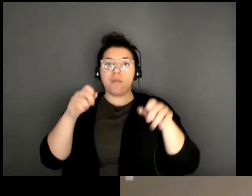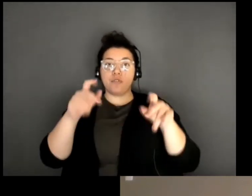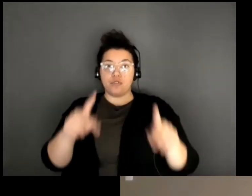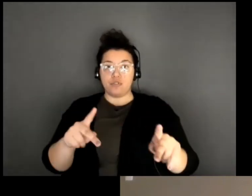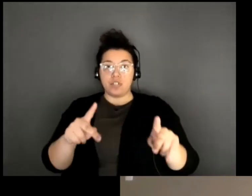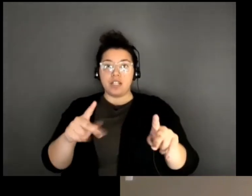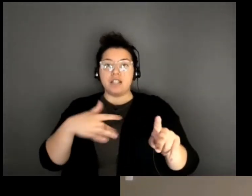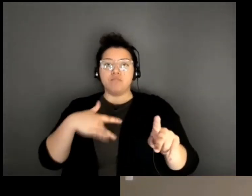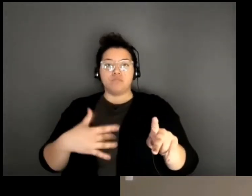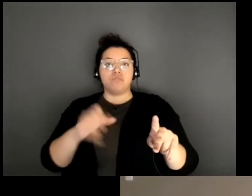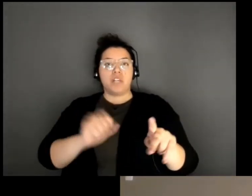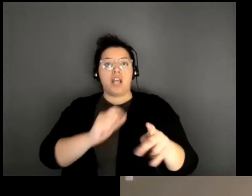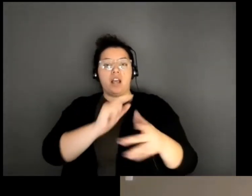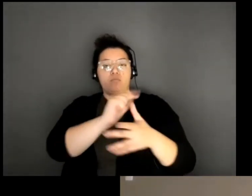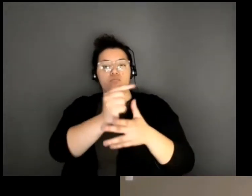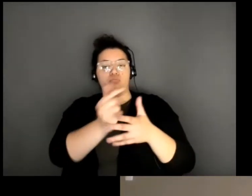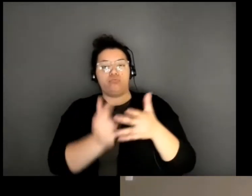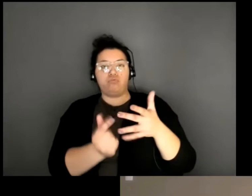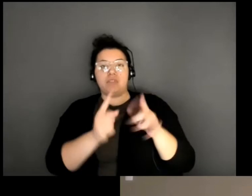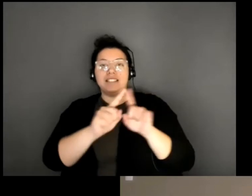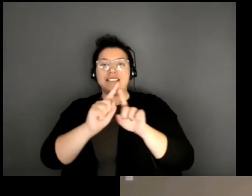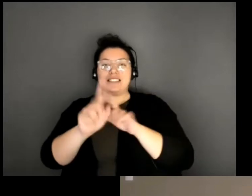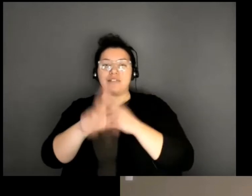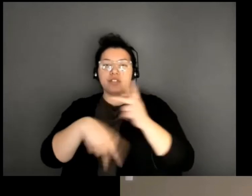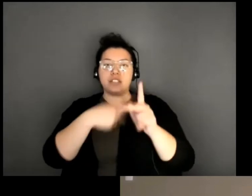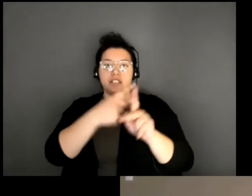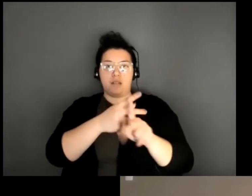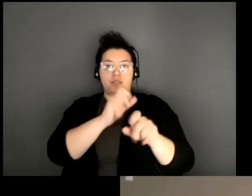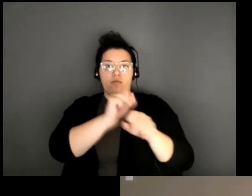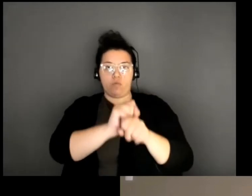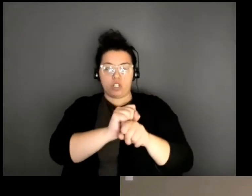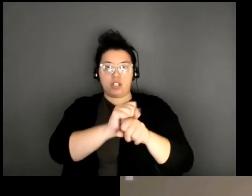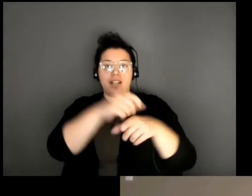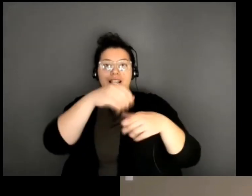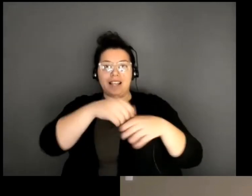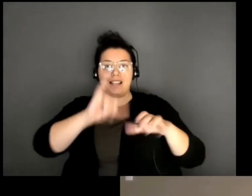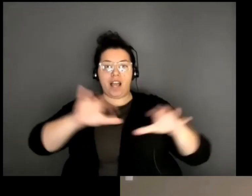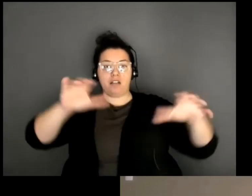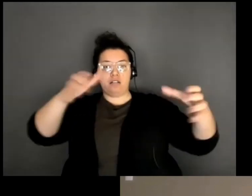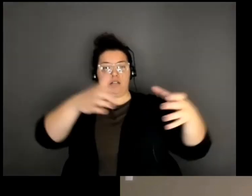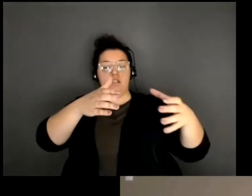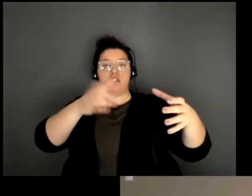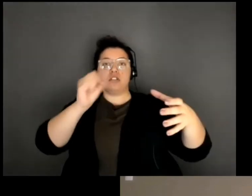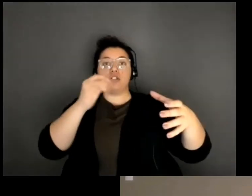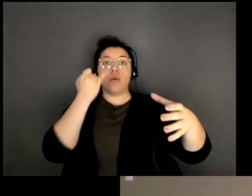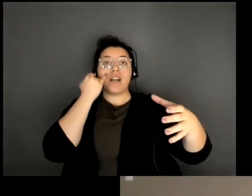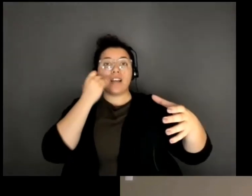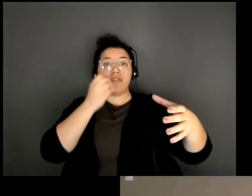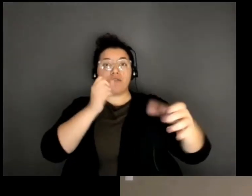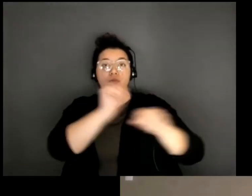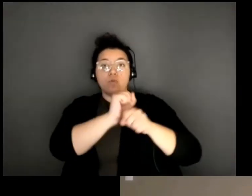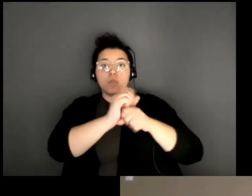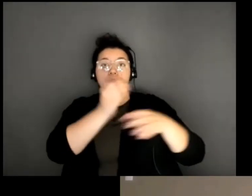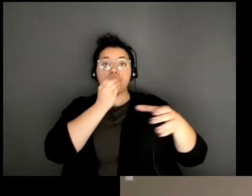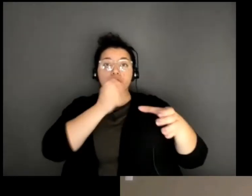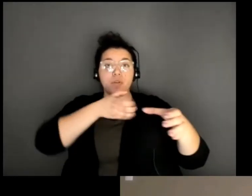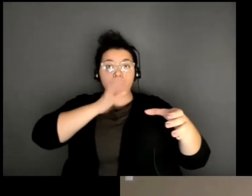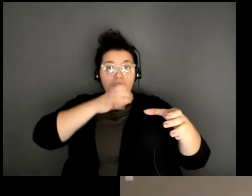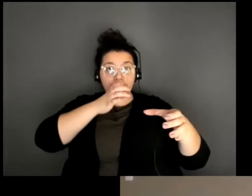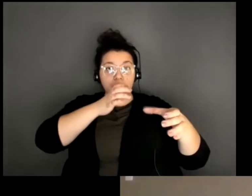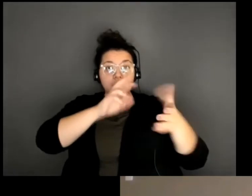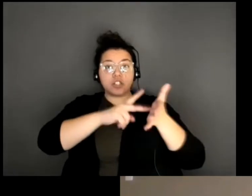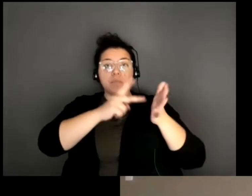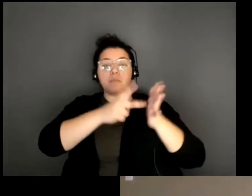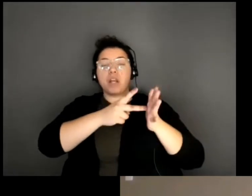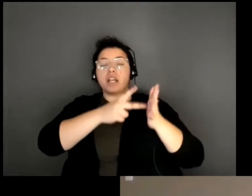various areas in your discipline. So in the food and beverage area, if you're working in culinary, maybe you get to spend some time in the front of the